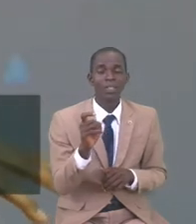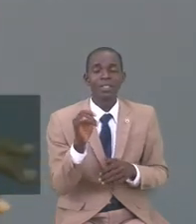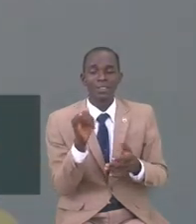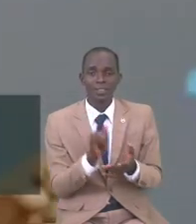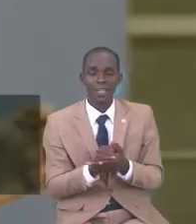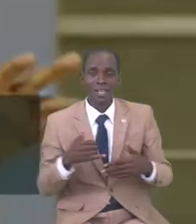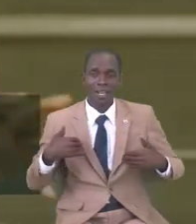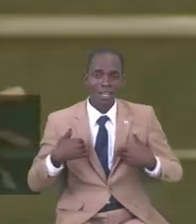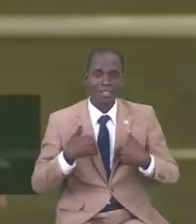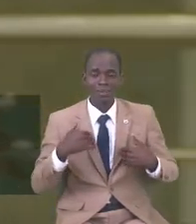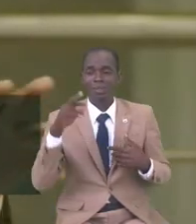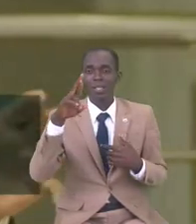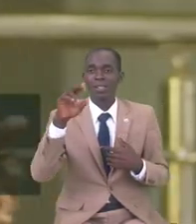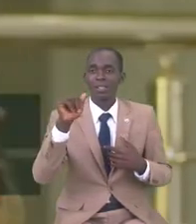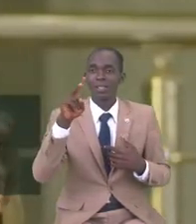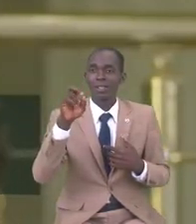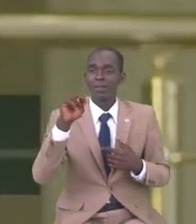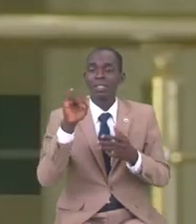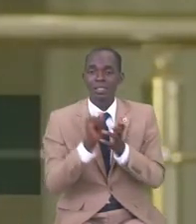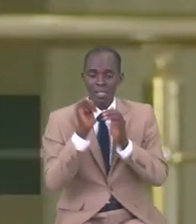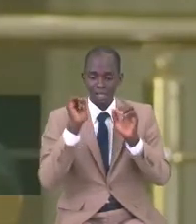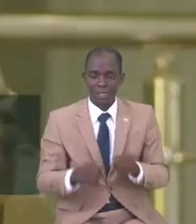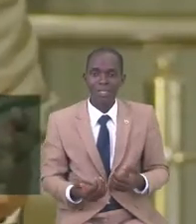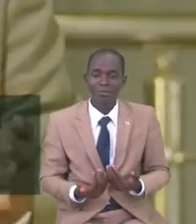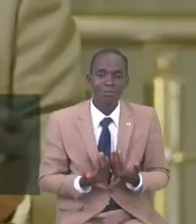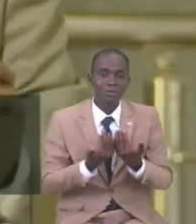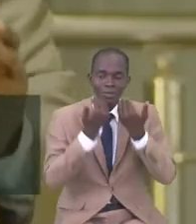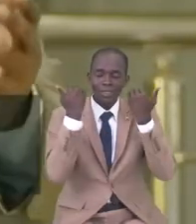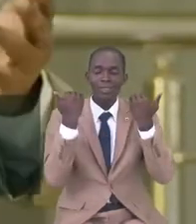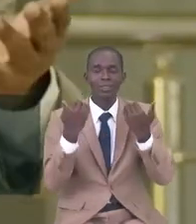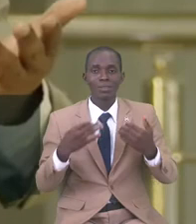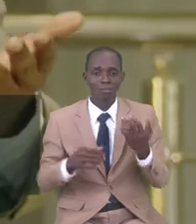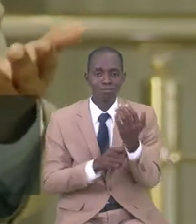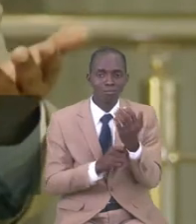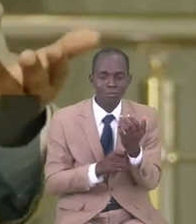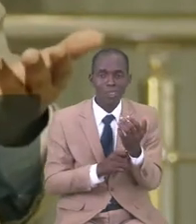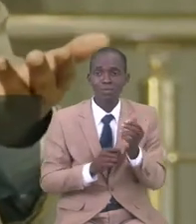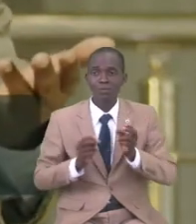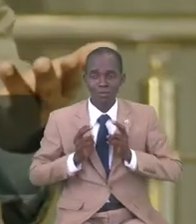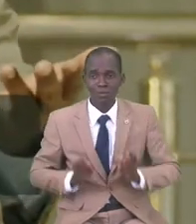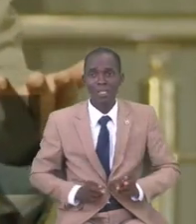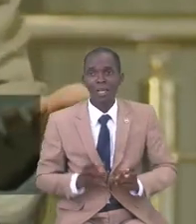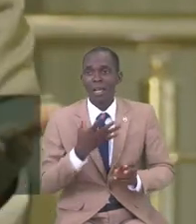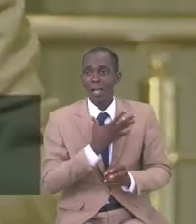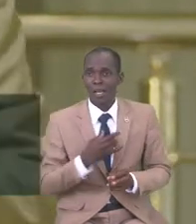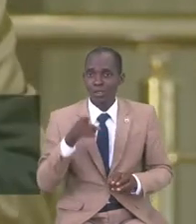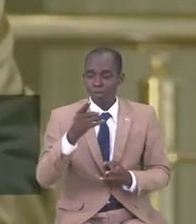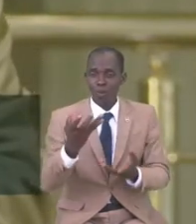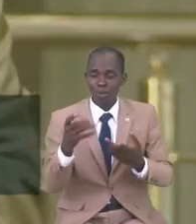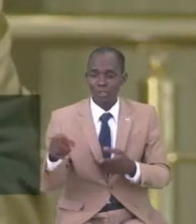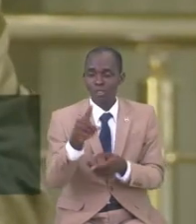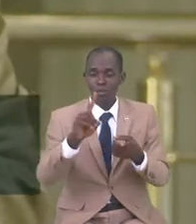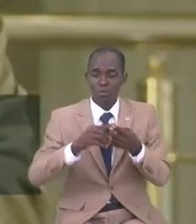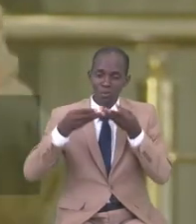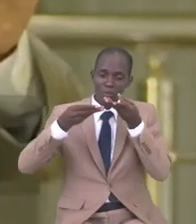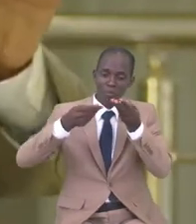ravenous, and they normally will devour and eat up everything, and they are the people to feed me